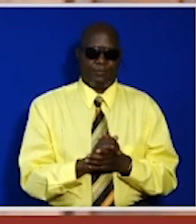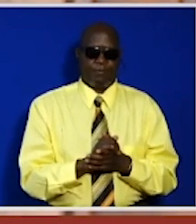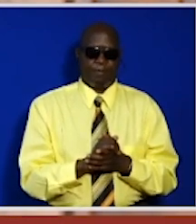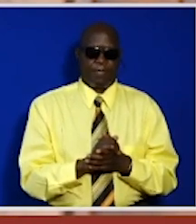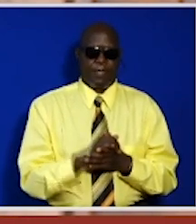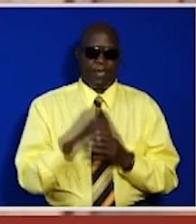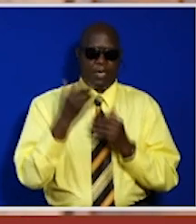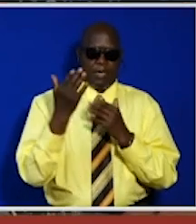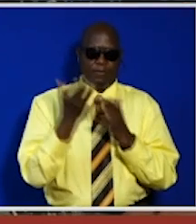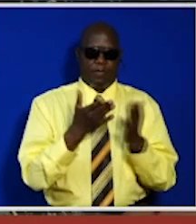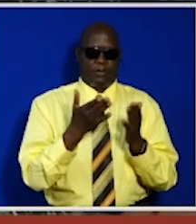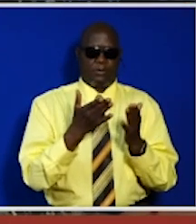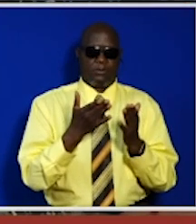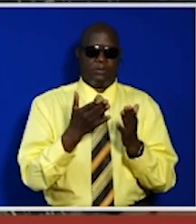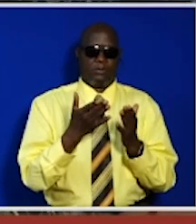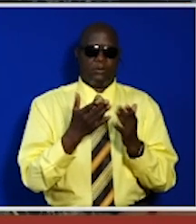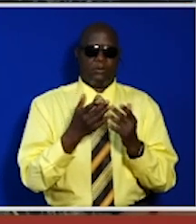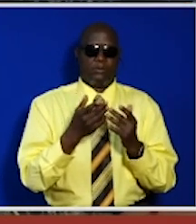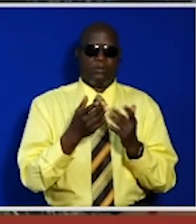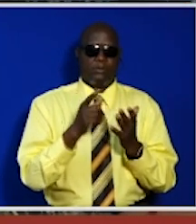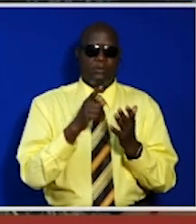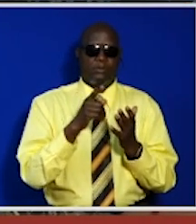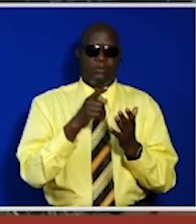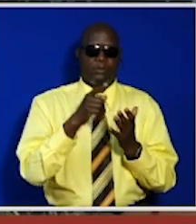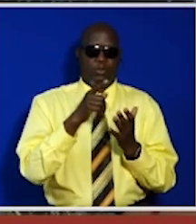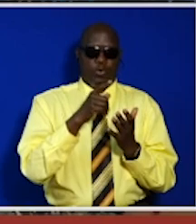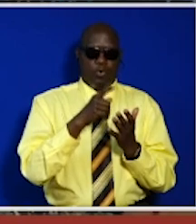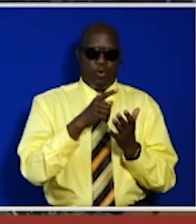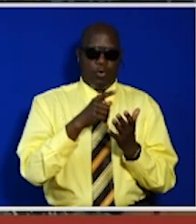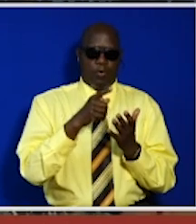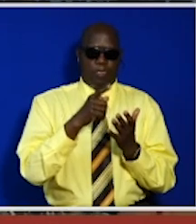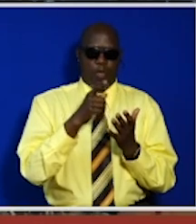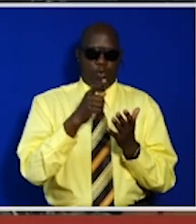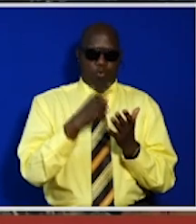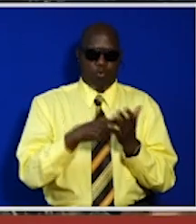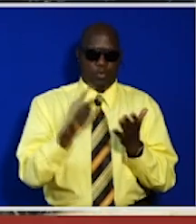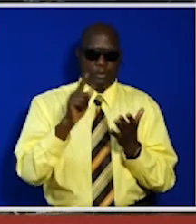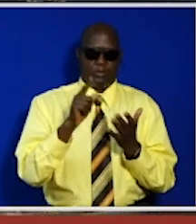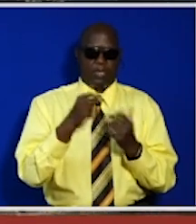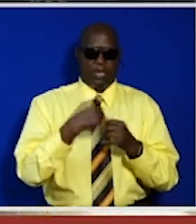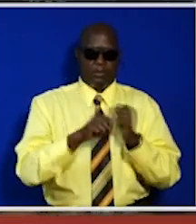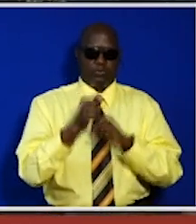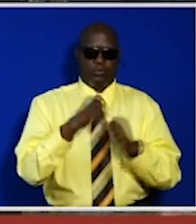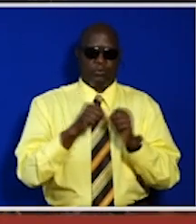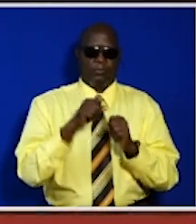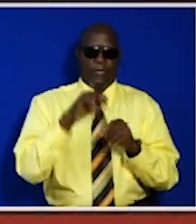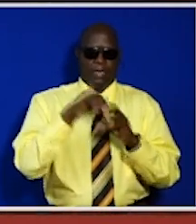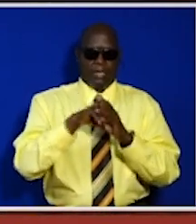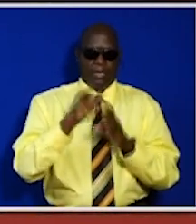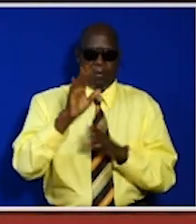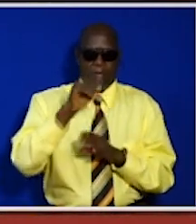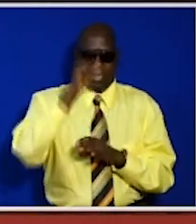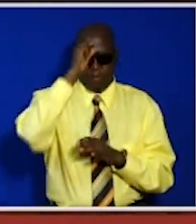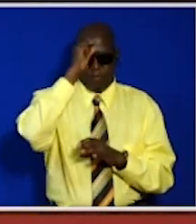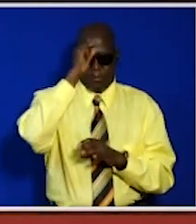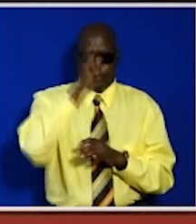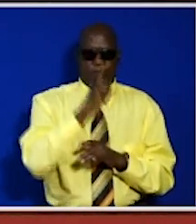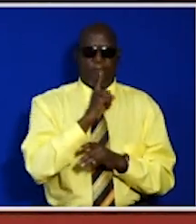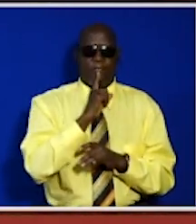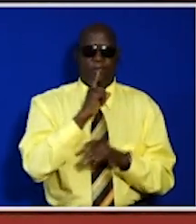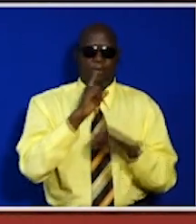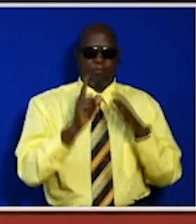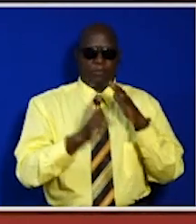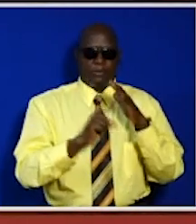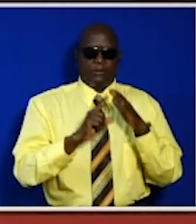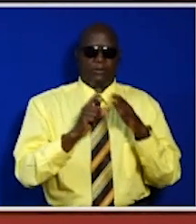invite corrective action. Kiongozi wa nchi ambaye aliahidi kukuza utamaduni wa utendakazi katika serikali yake alisema kuwa mawaziri